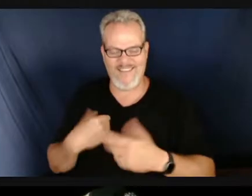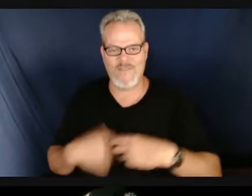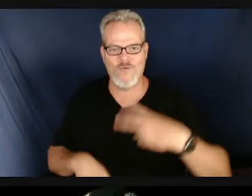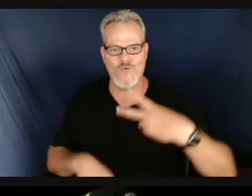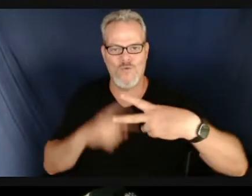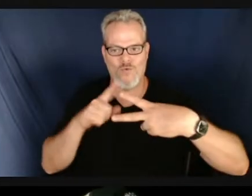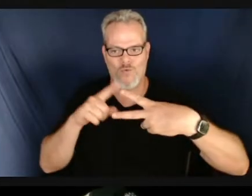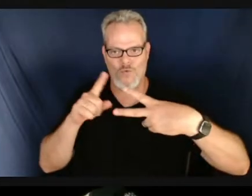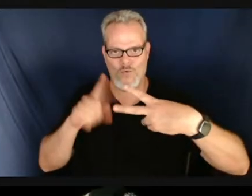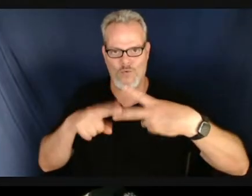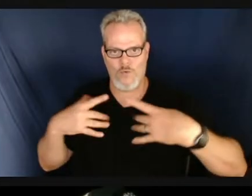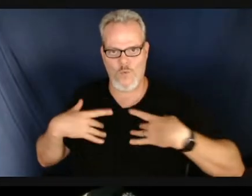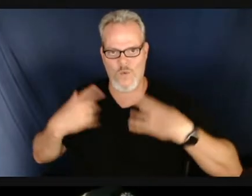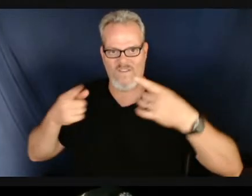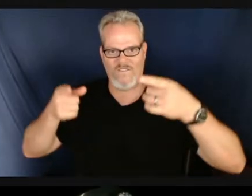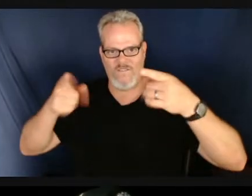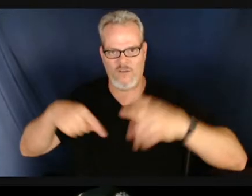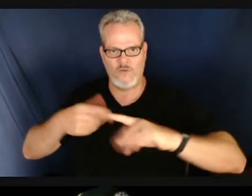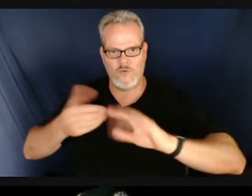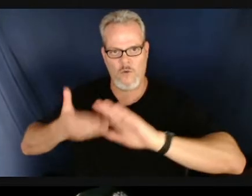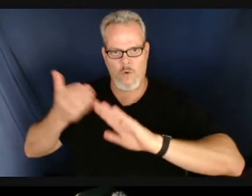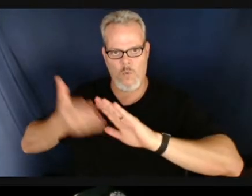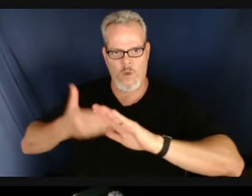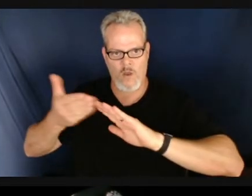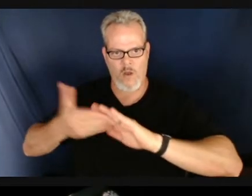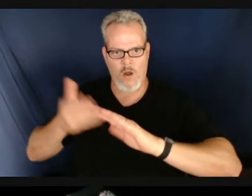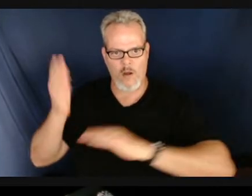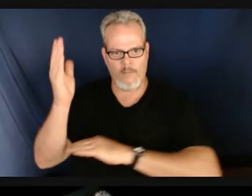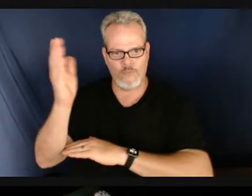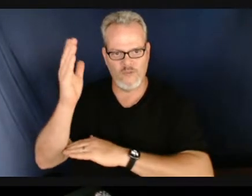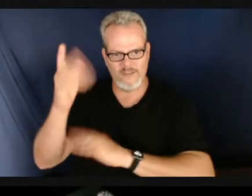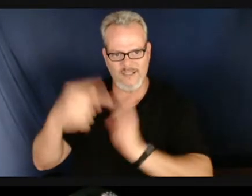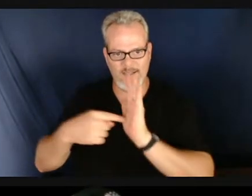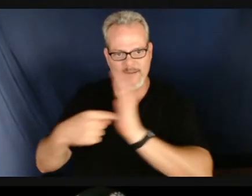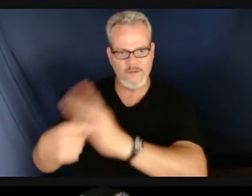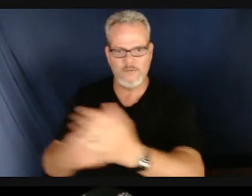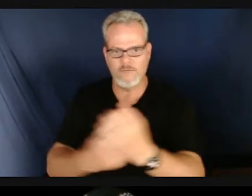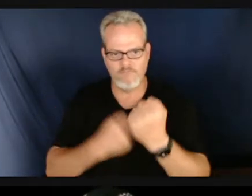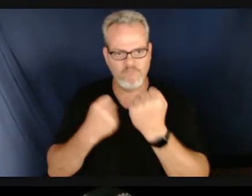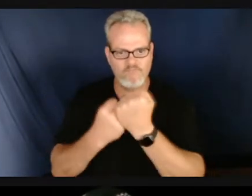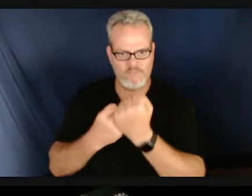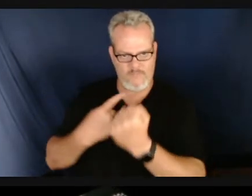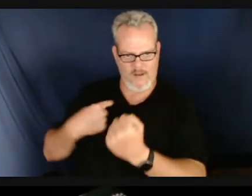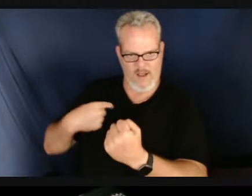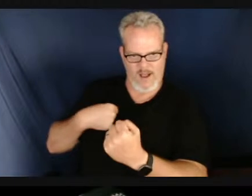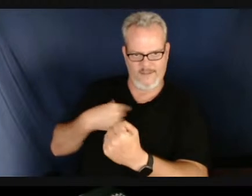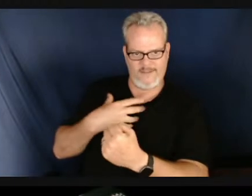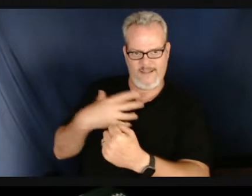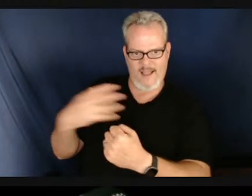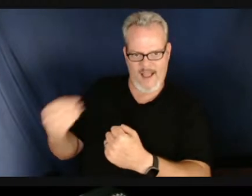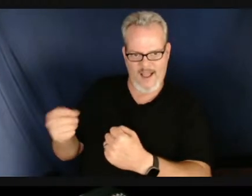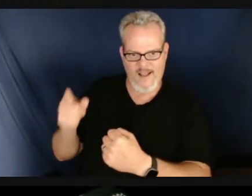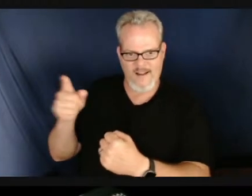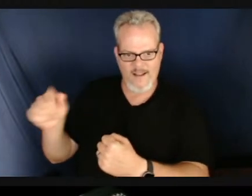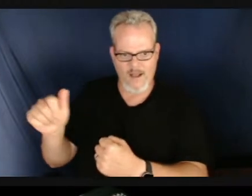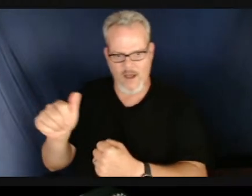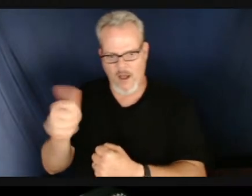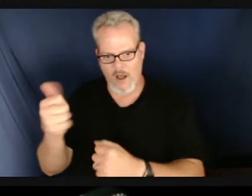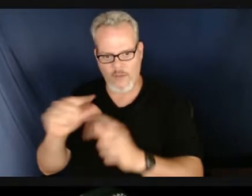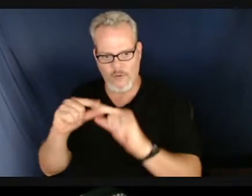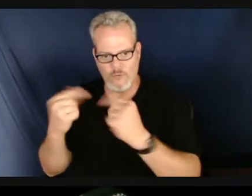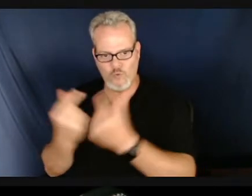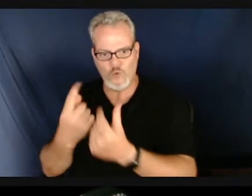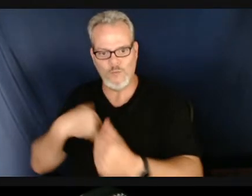going on presented by Haka and us, as well as us. We are collaborating together, and we say, are you